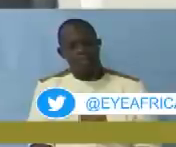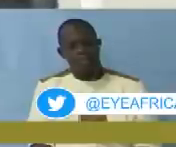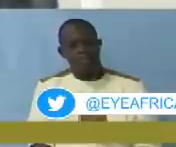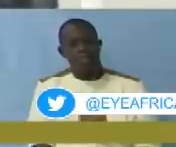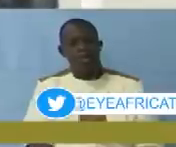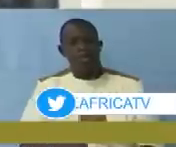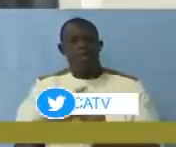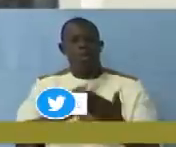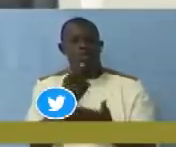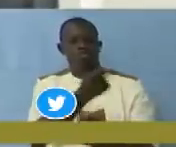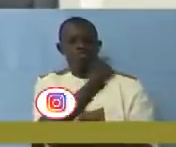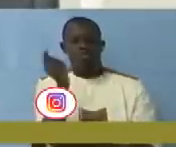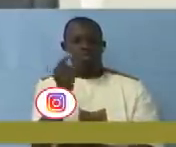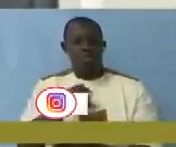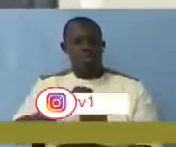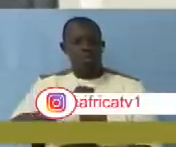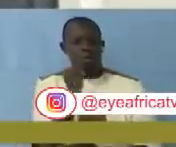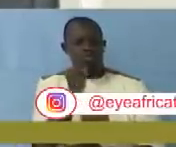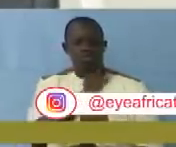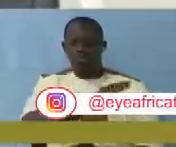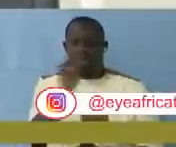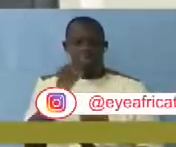or you refuse to tell.